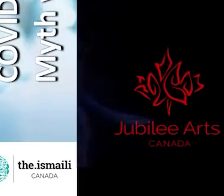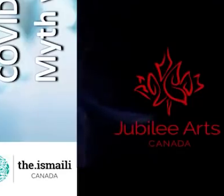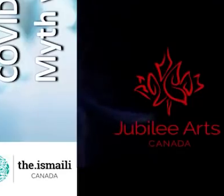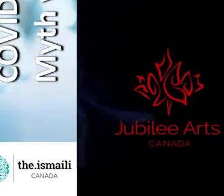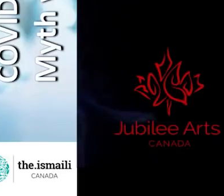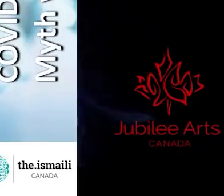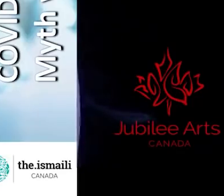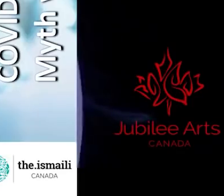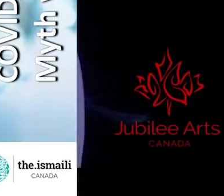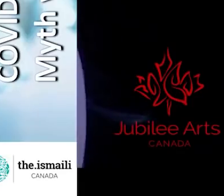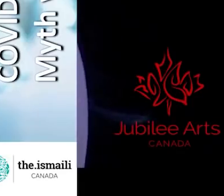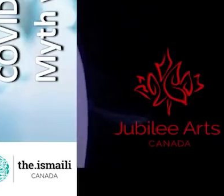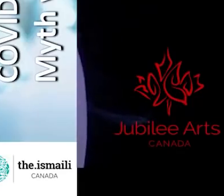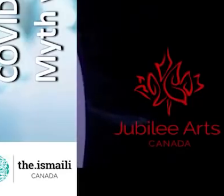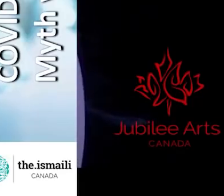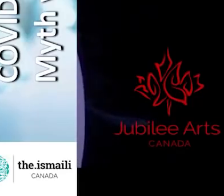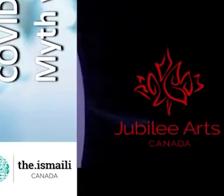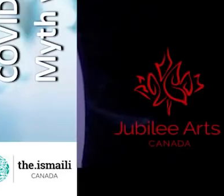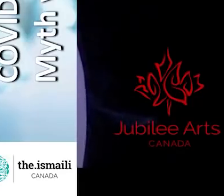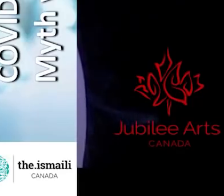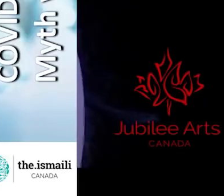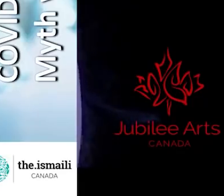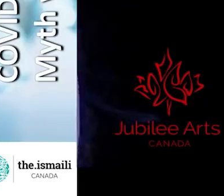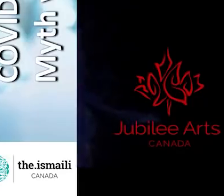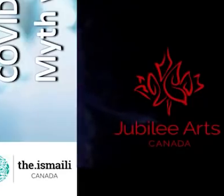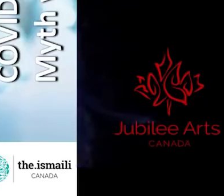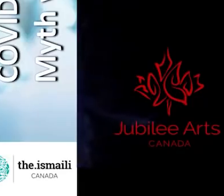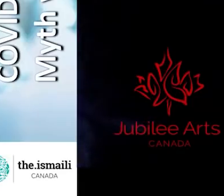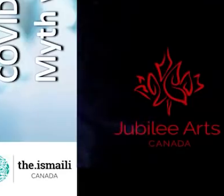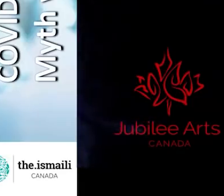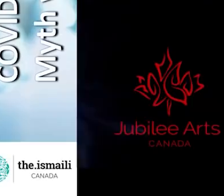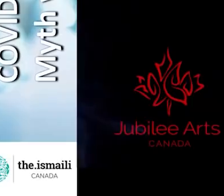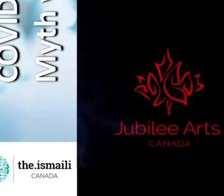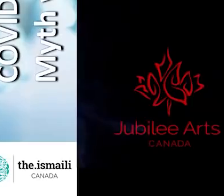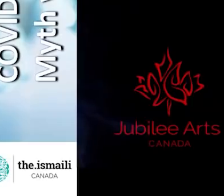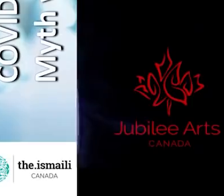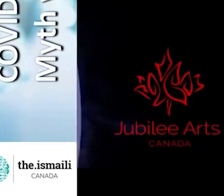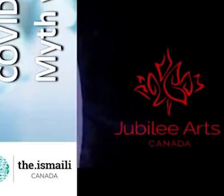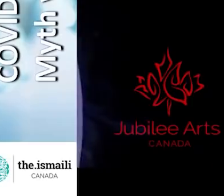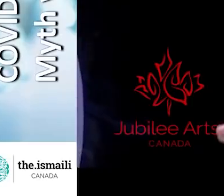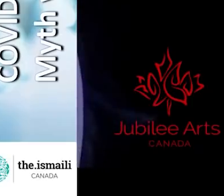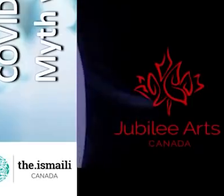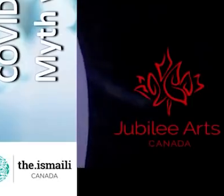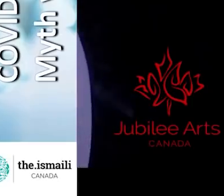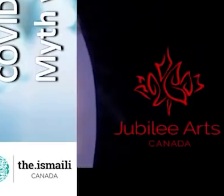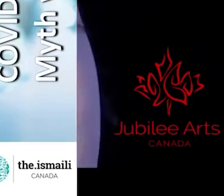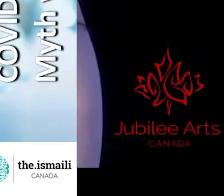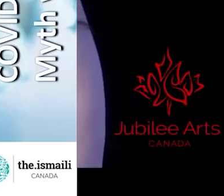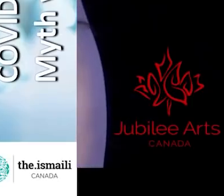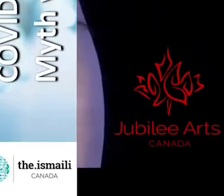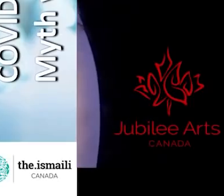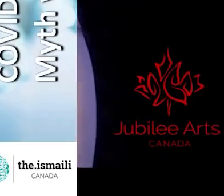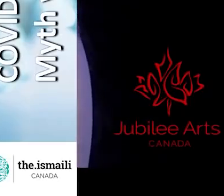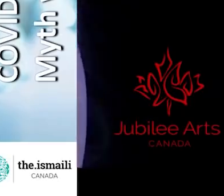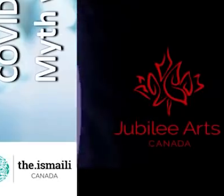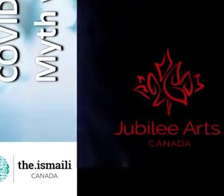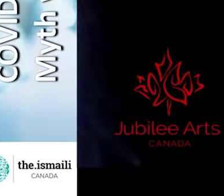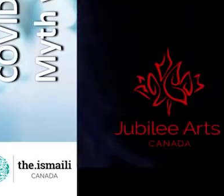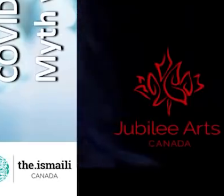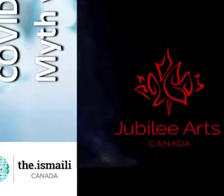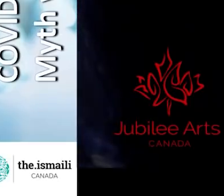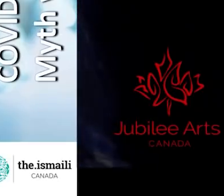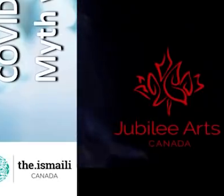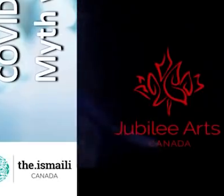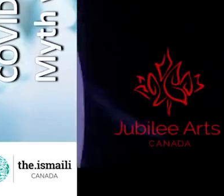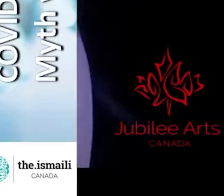soaring through your love, it keeps me alive. I